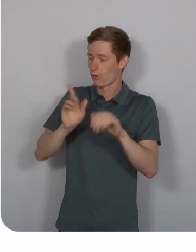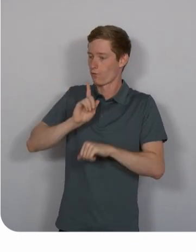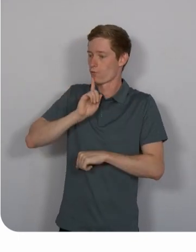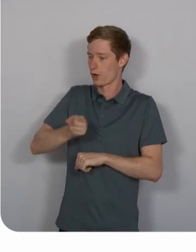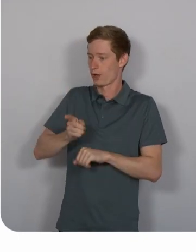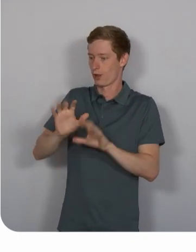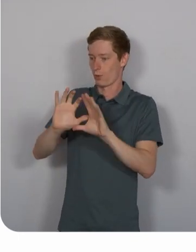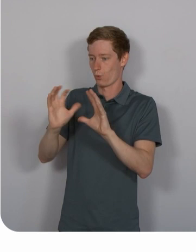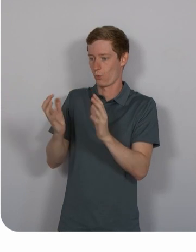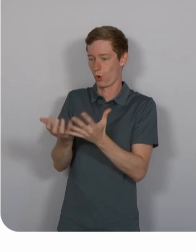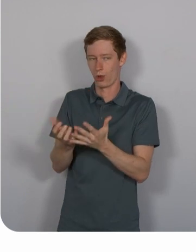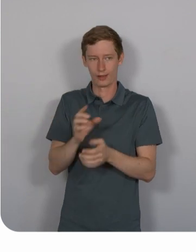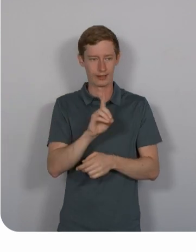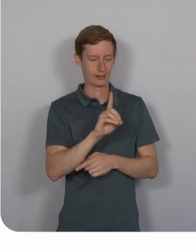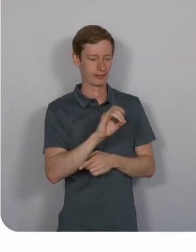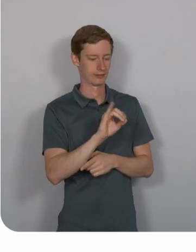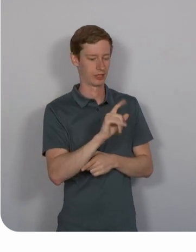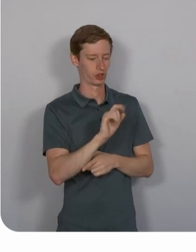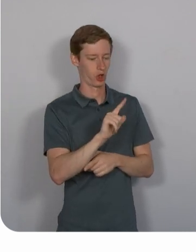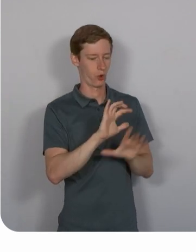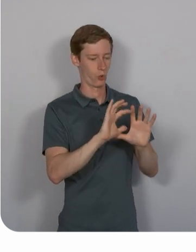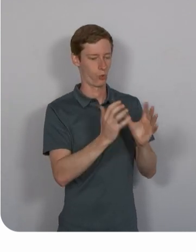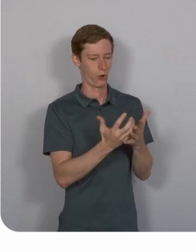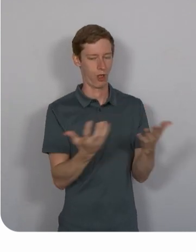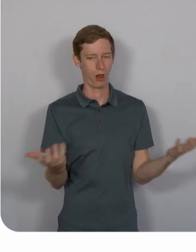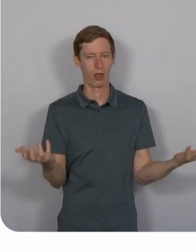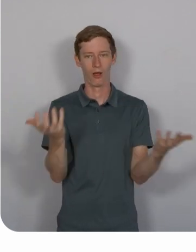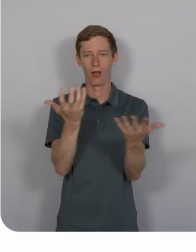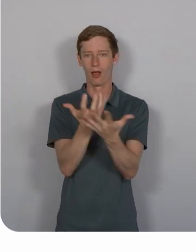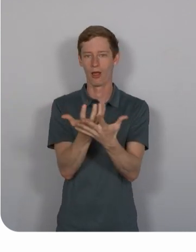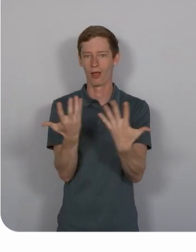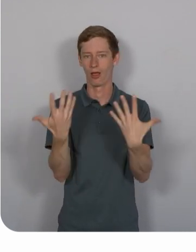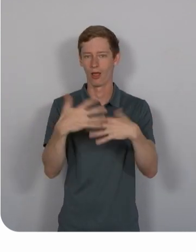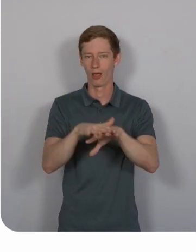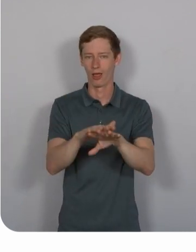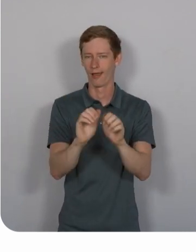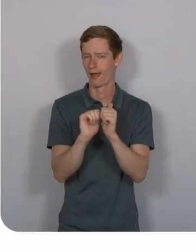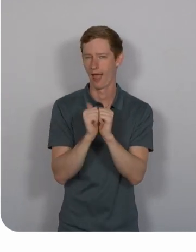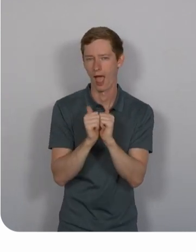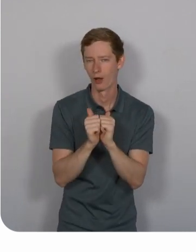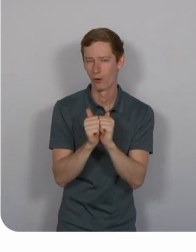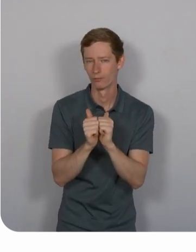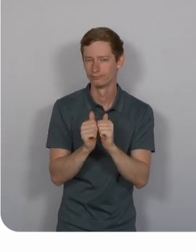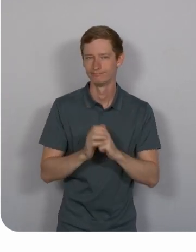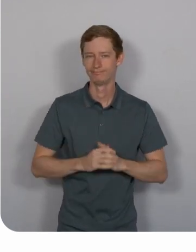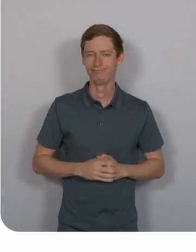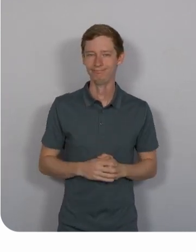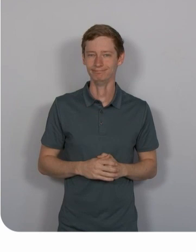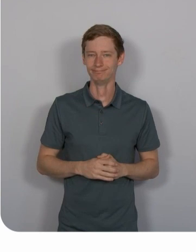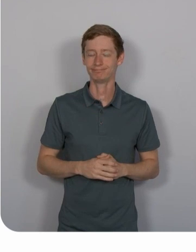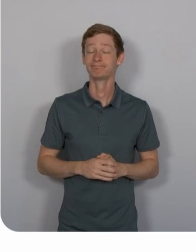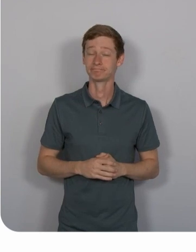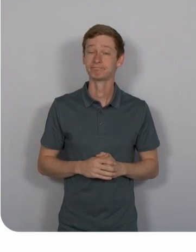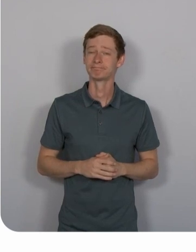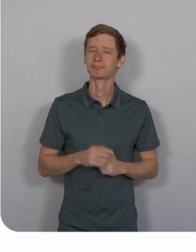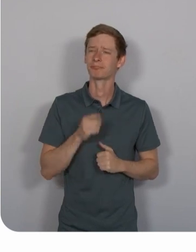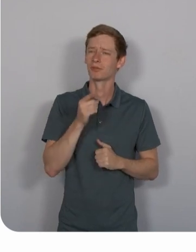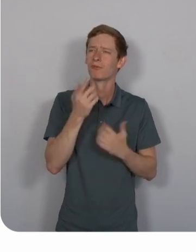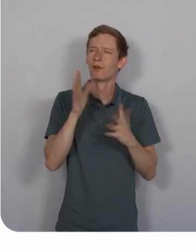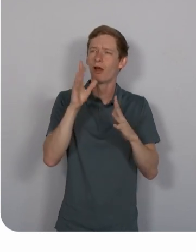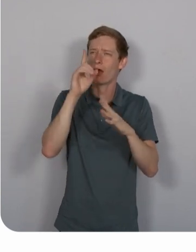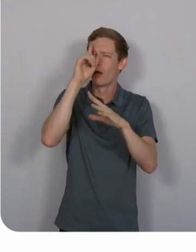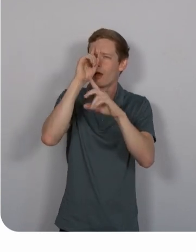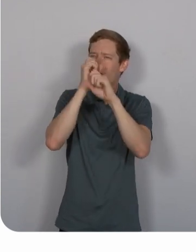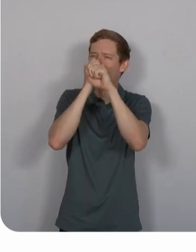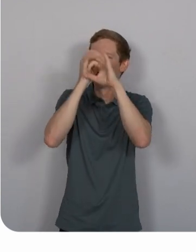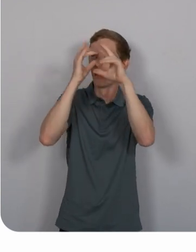this vibrant digital world that we're building into something that is better than we have today? And I think you can start to see from some